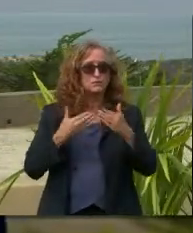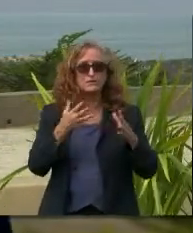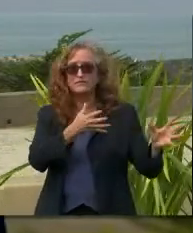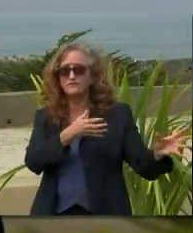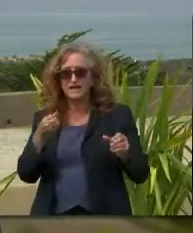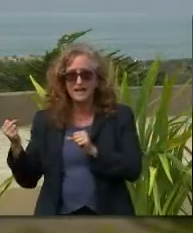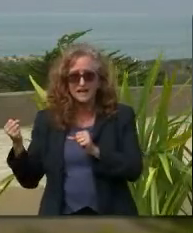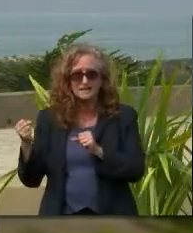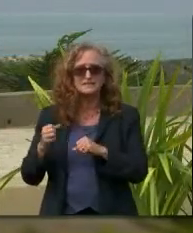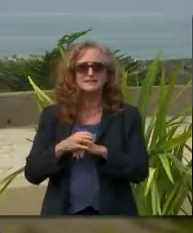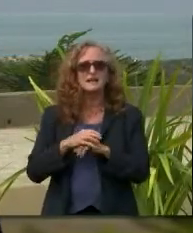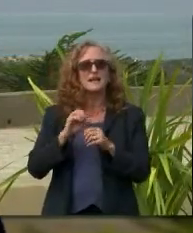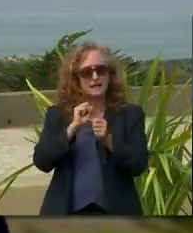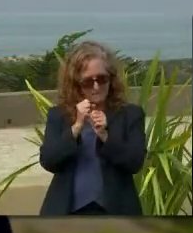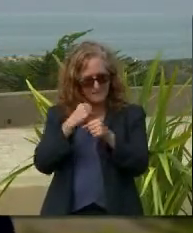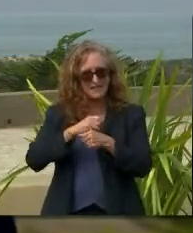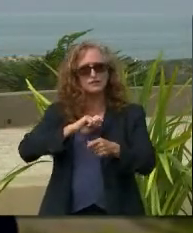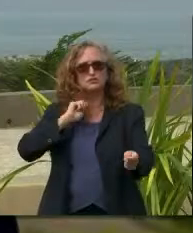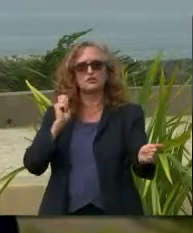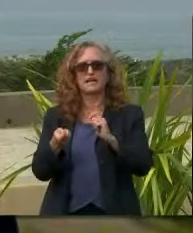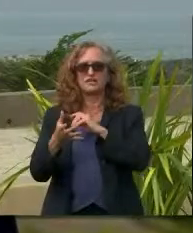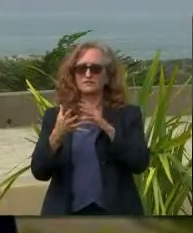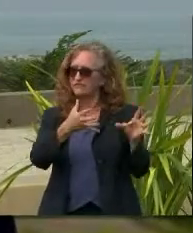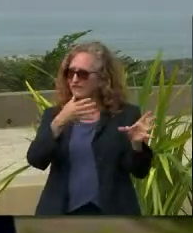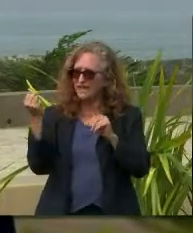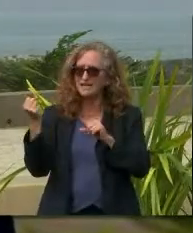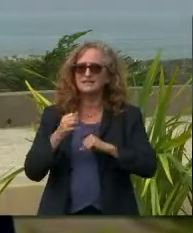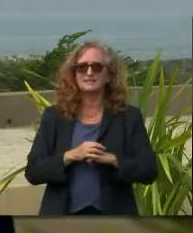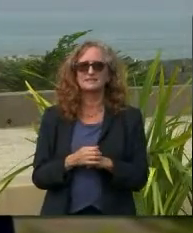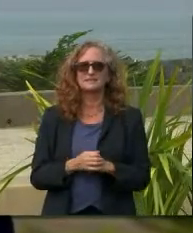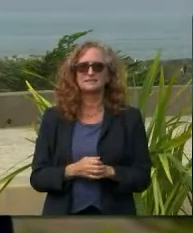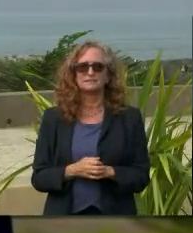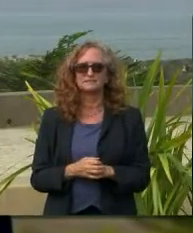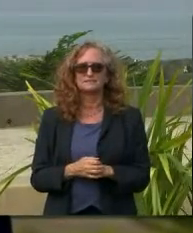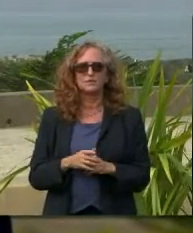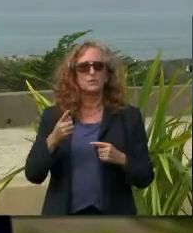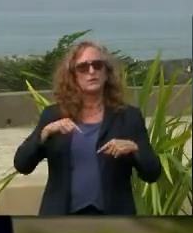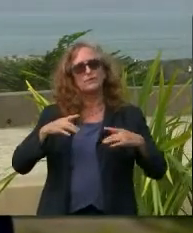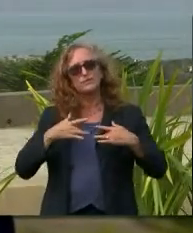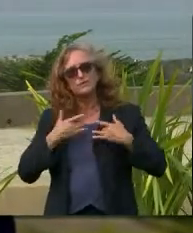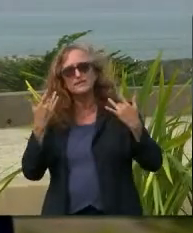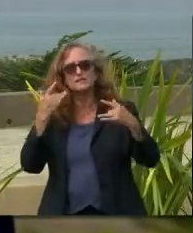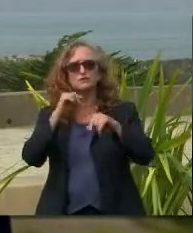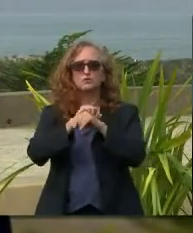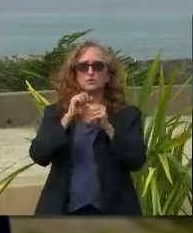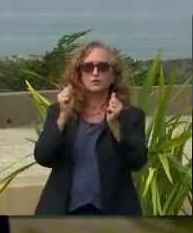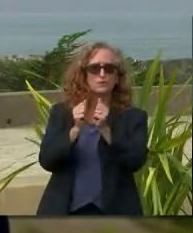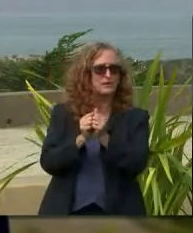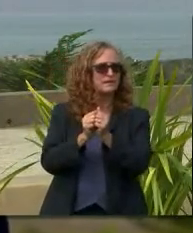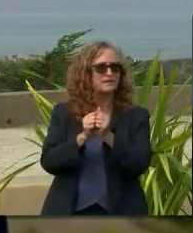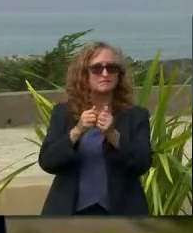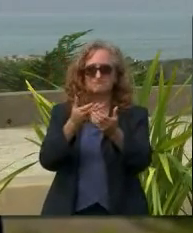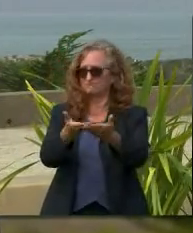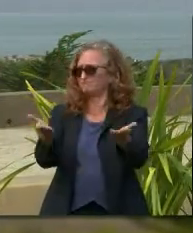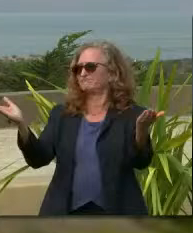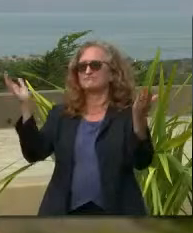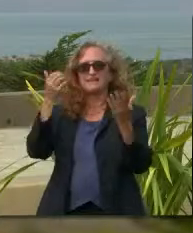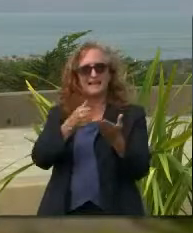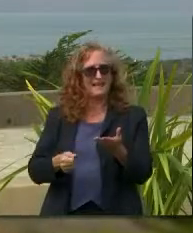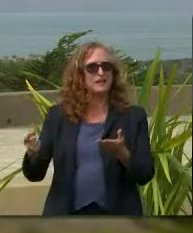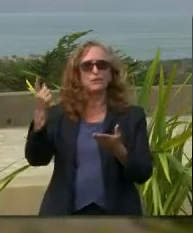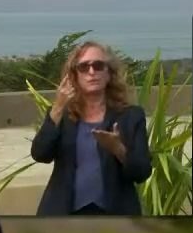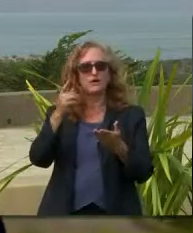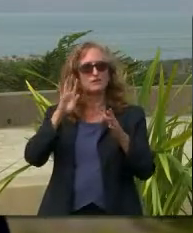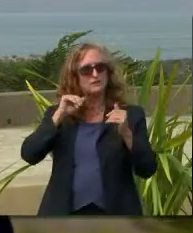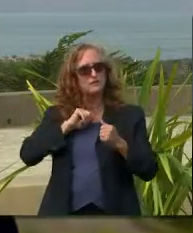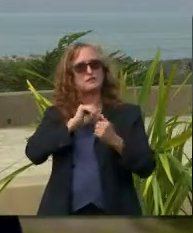and we can make change fast. And so we are absolutely excited about working with anyone to tackle